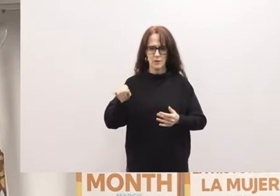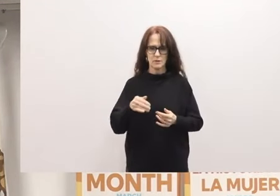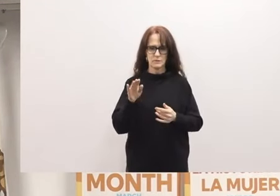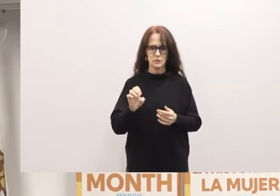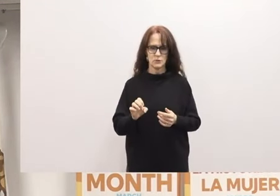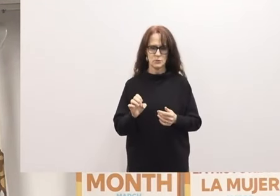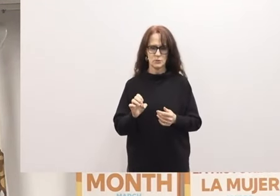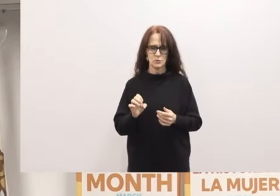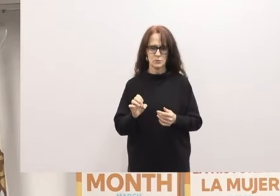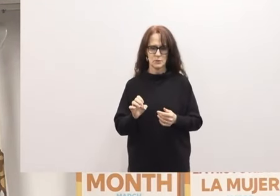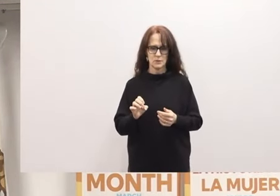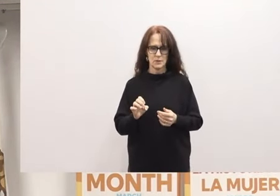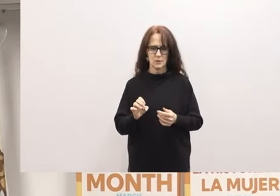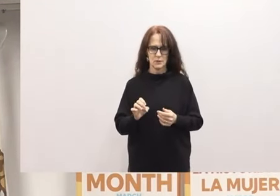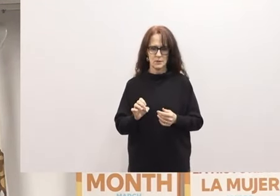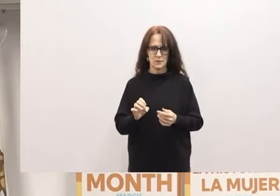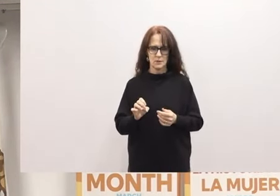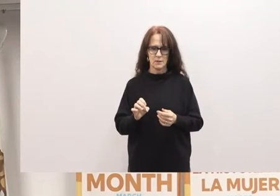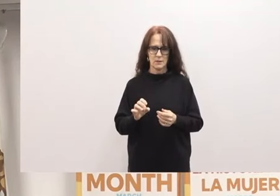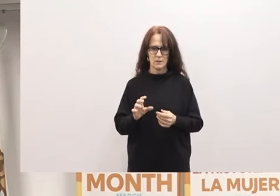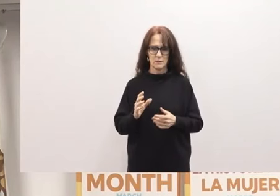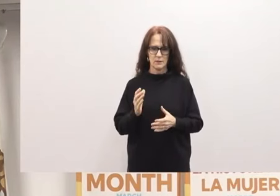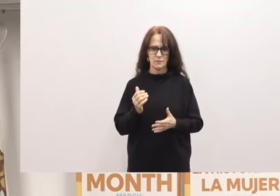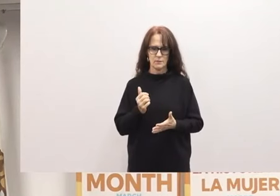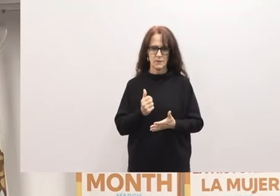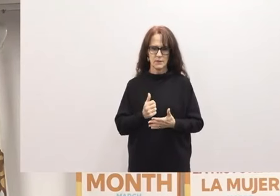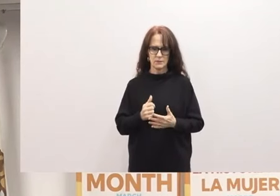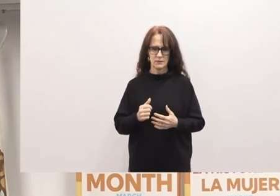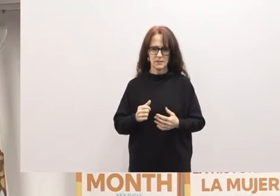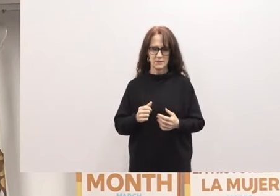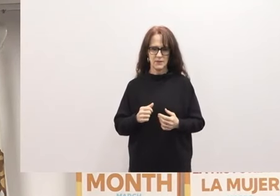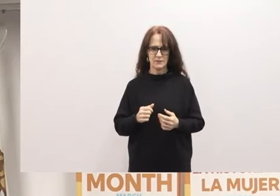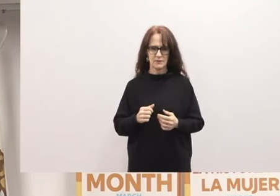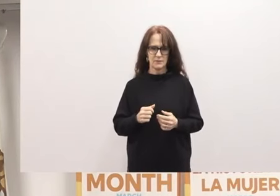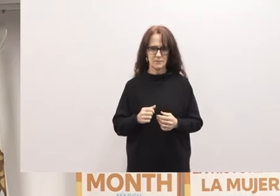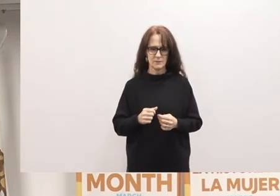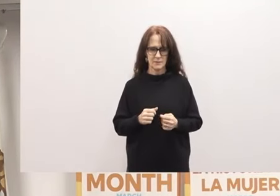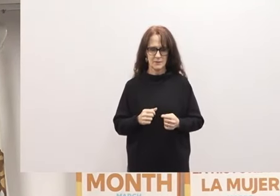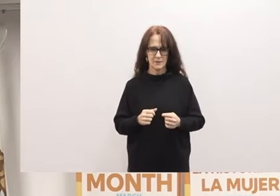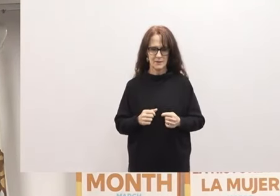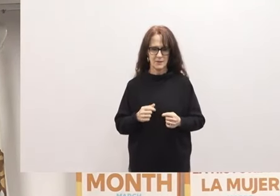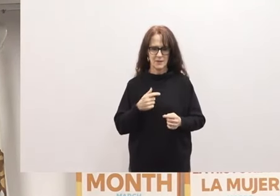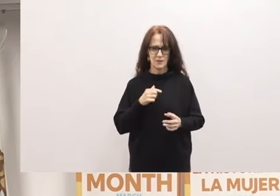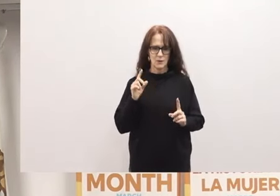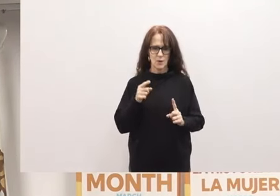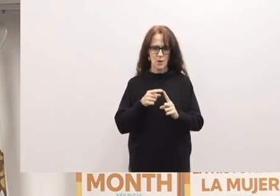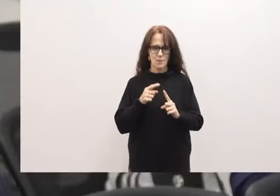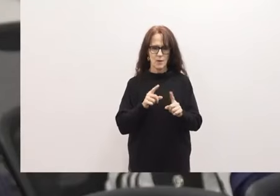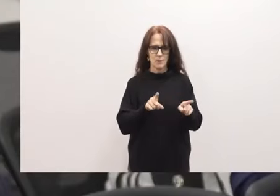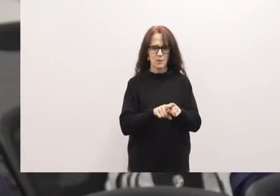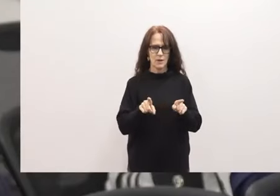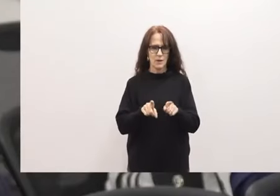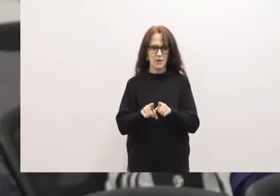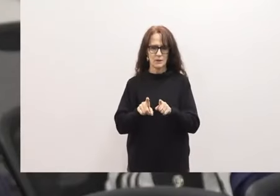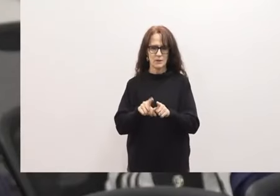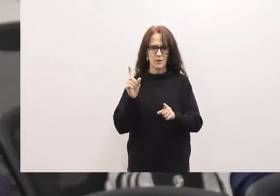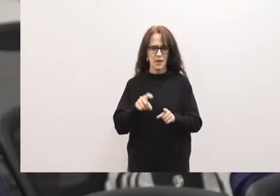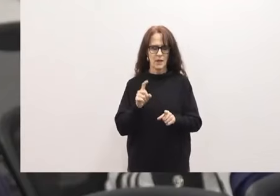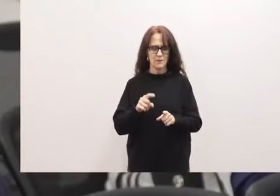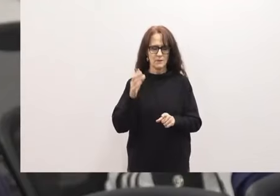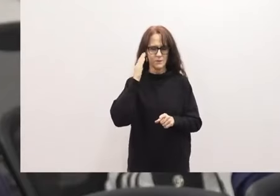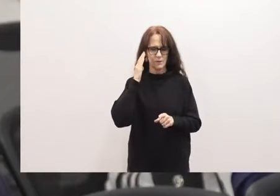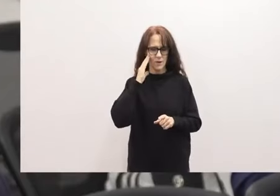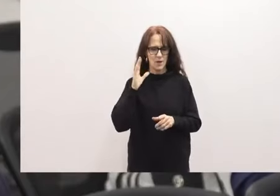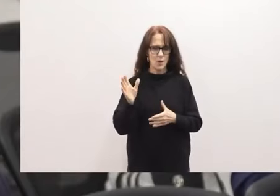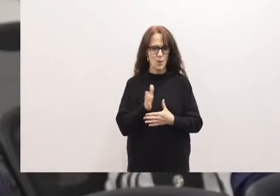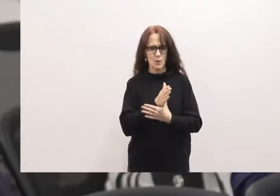to intervene appropriately. Yes. And to your point, we also have to acknowledge that